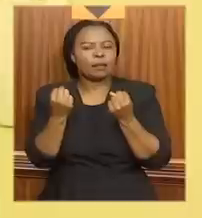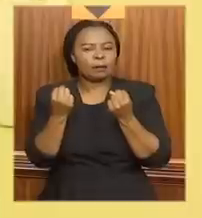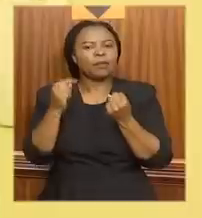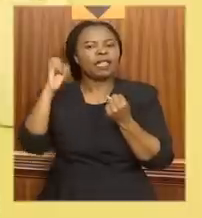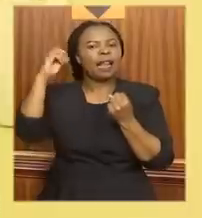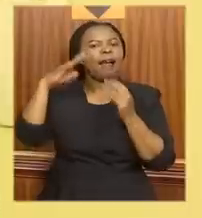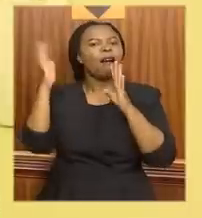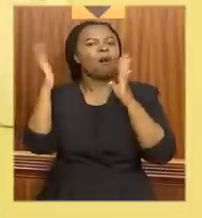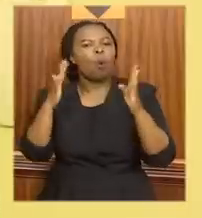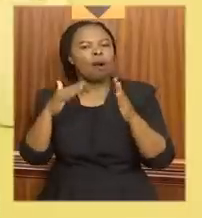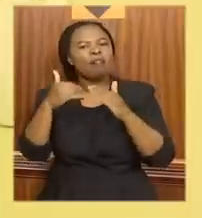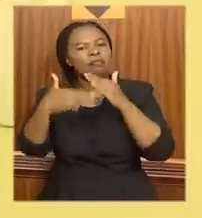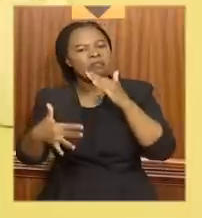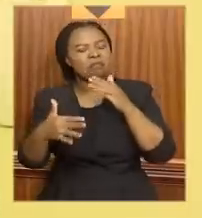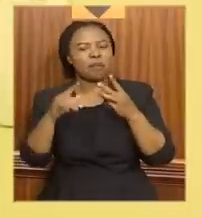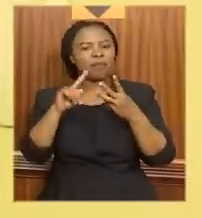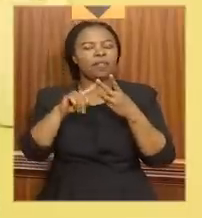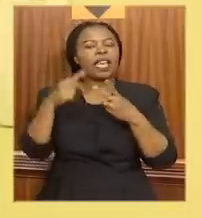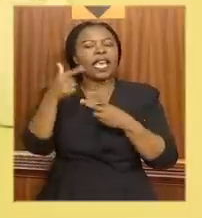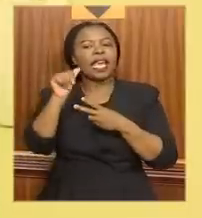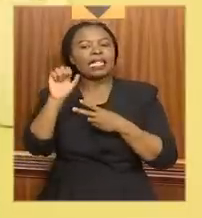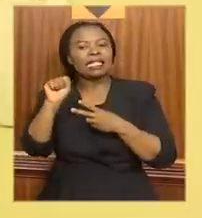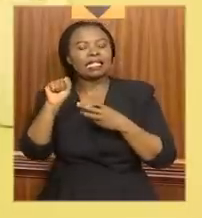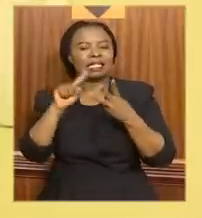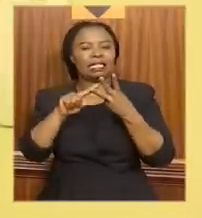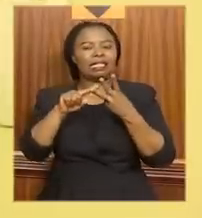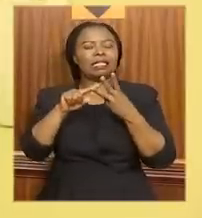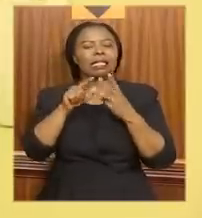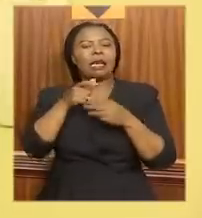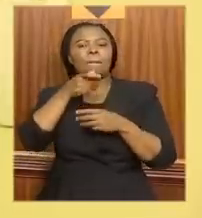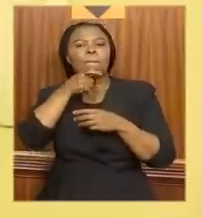capacity from gas, and battery storage.